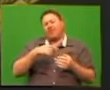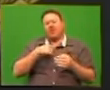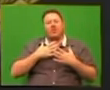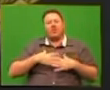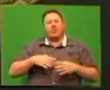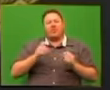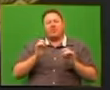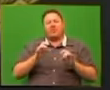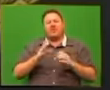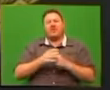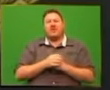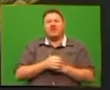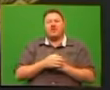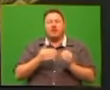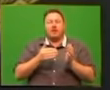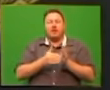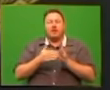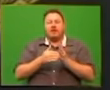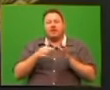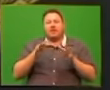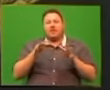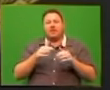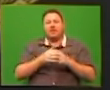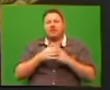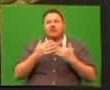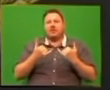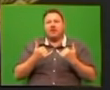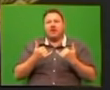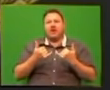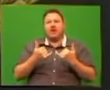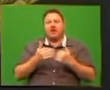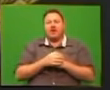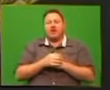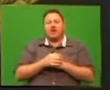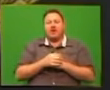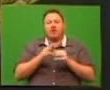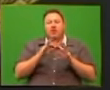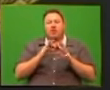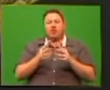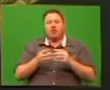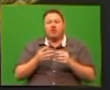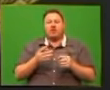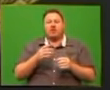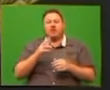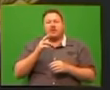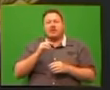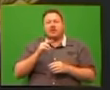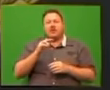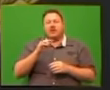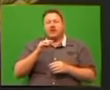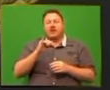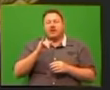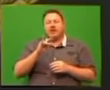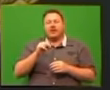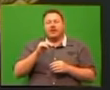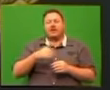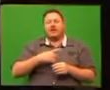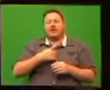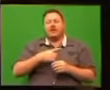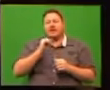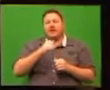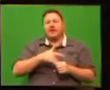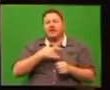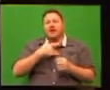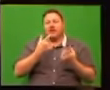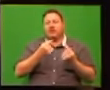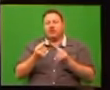Millions of people that in today's weather get to confront the depth of the indignity that torments their lives. And that